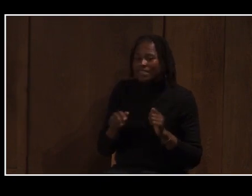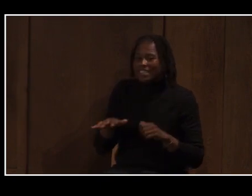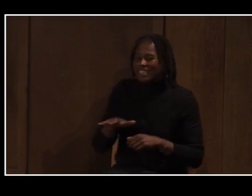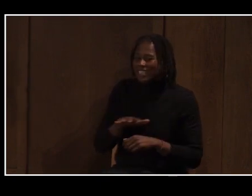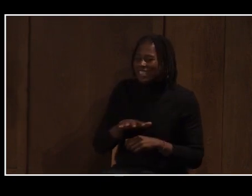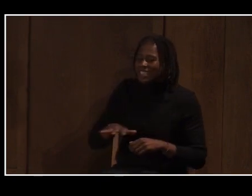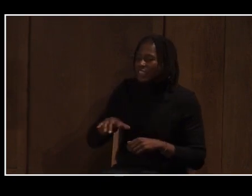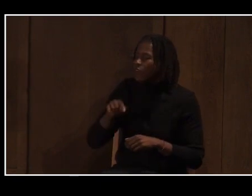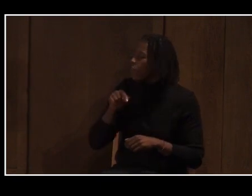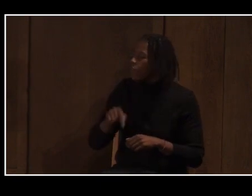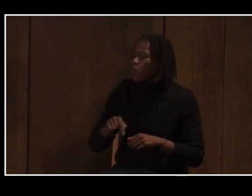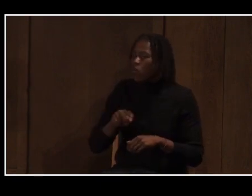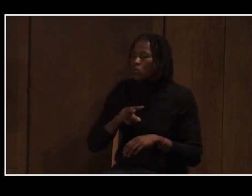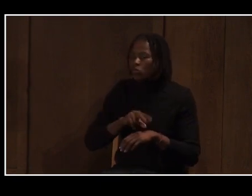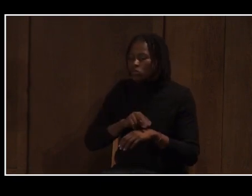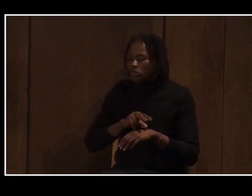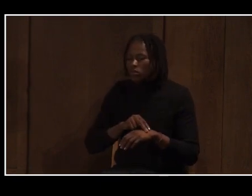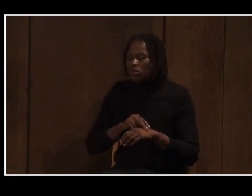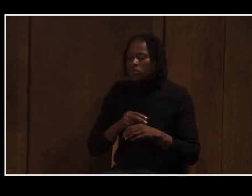staff.